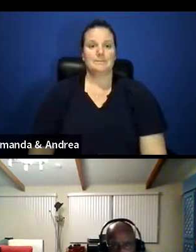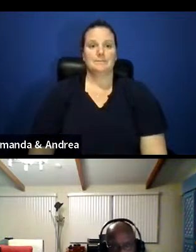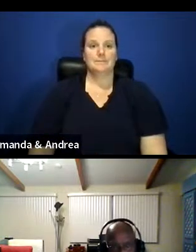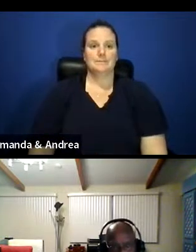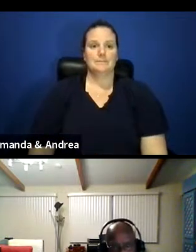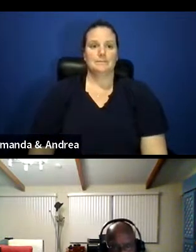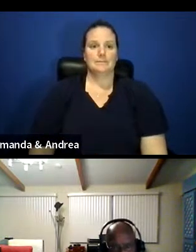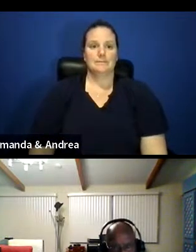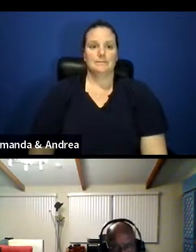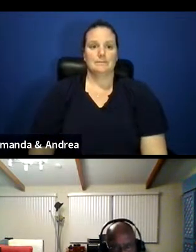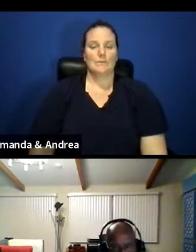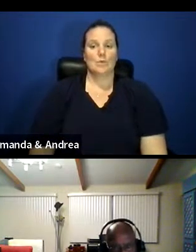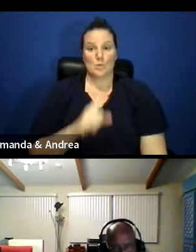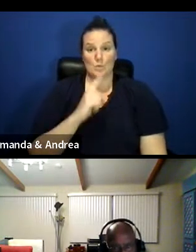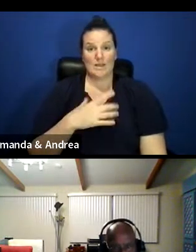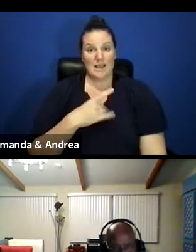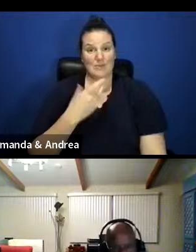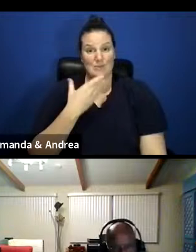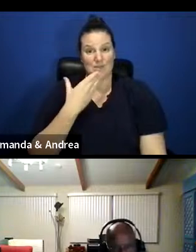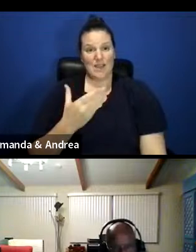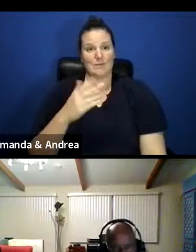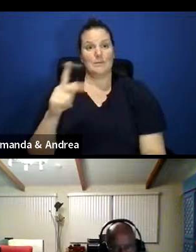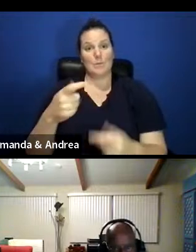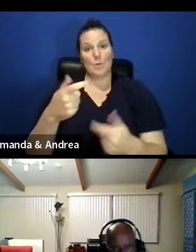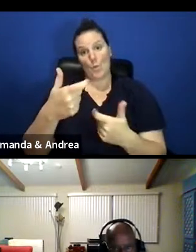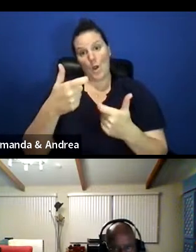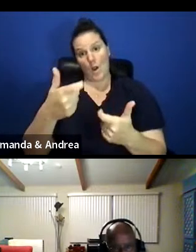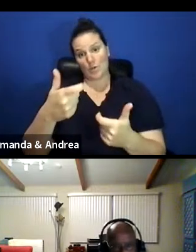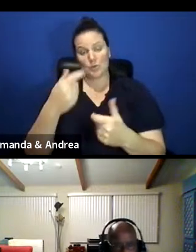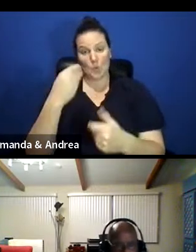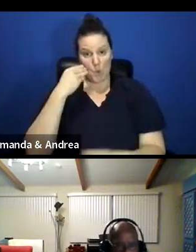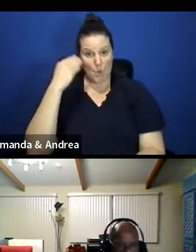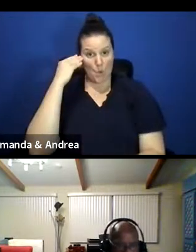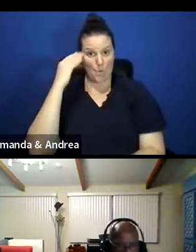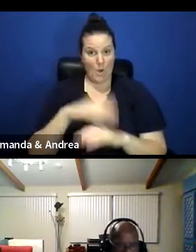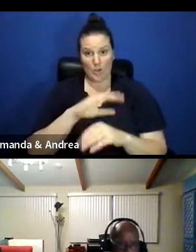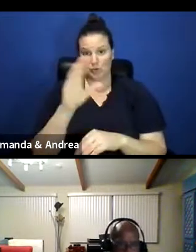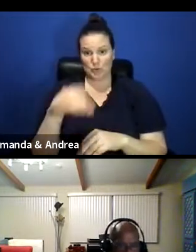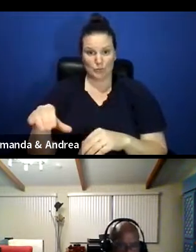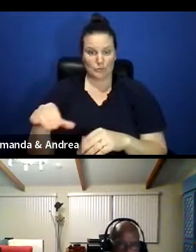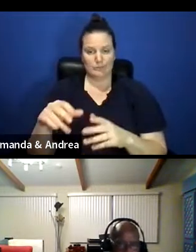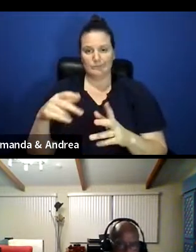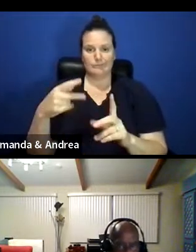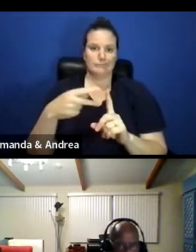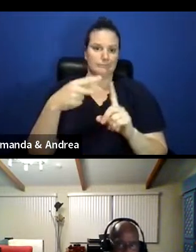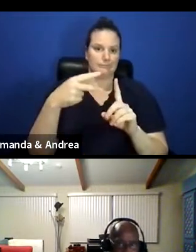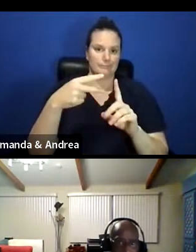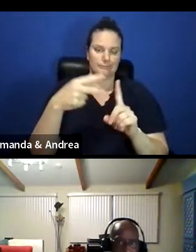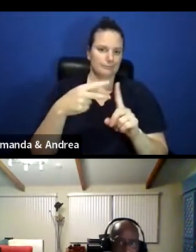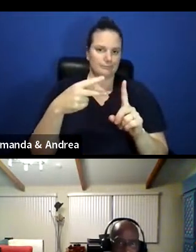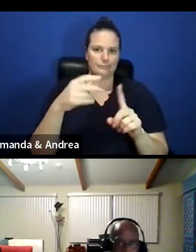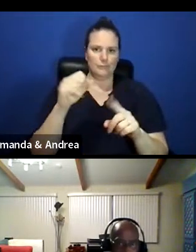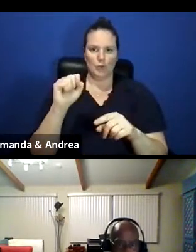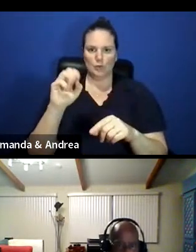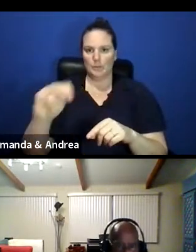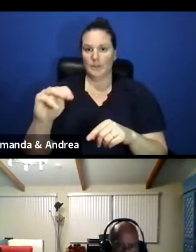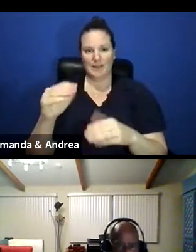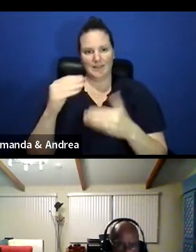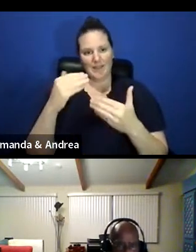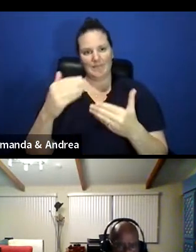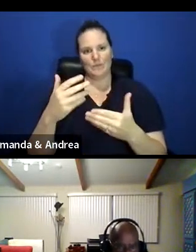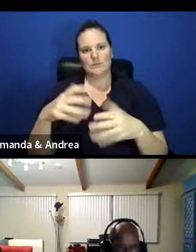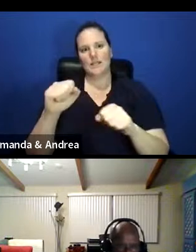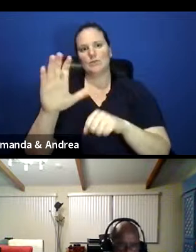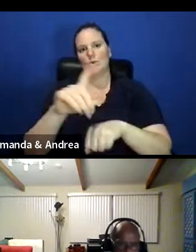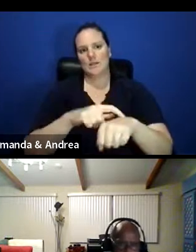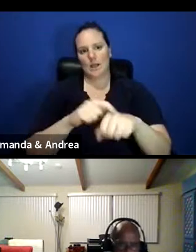I would also really like to thank those who are watching at home on Zoom or on social media. Thank you for choosing to spend your